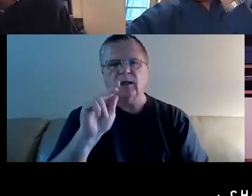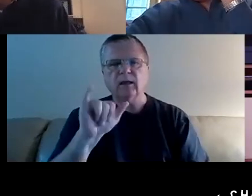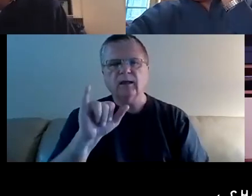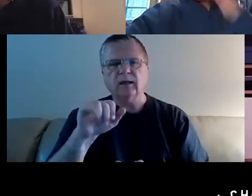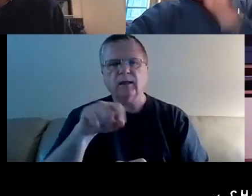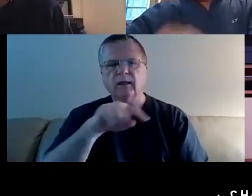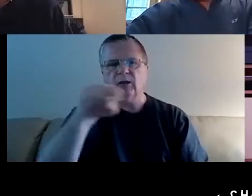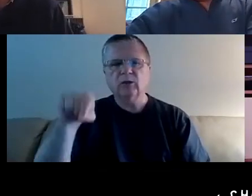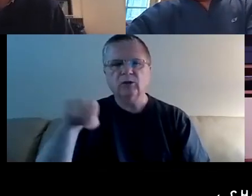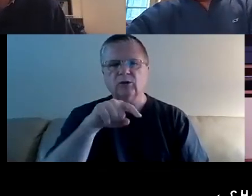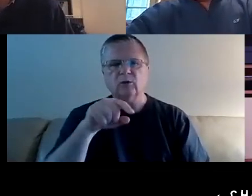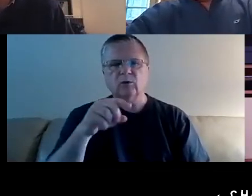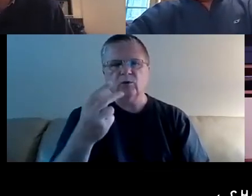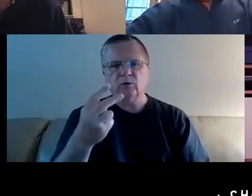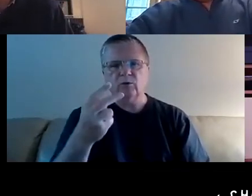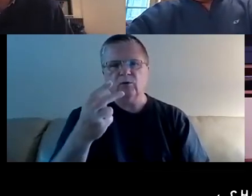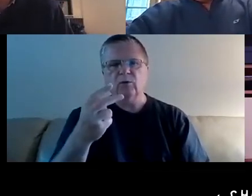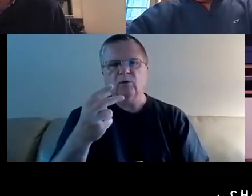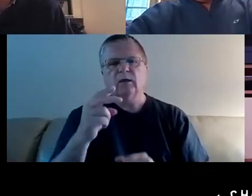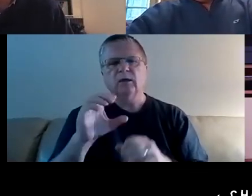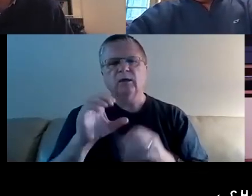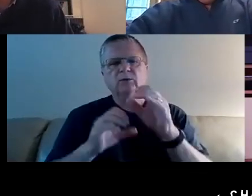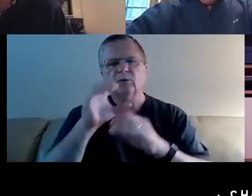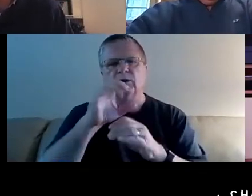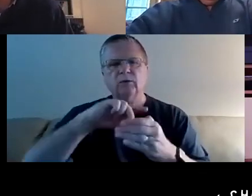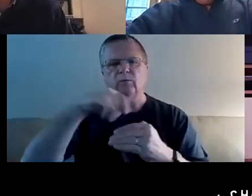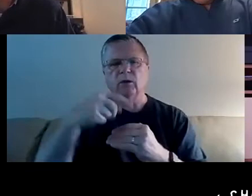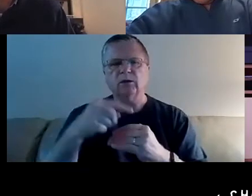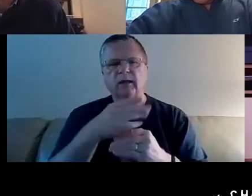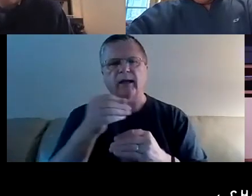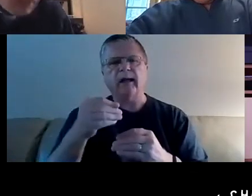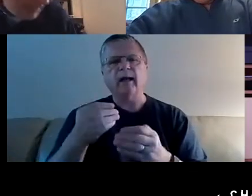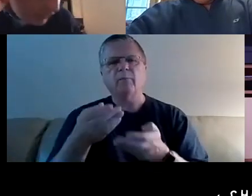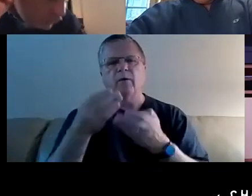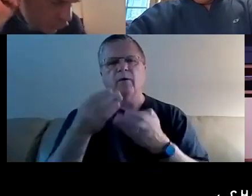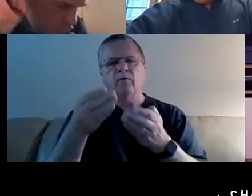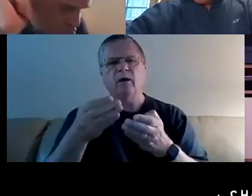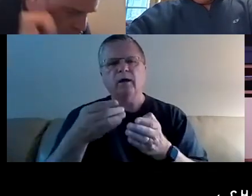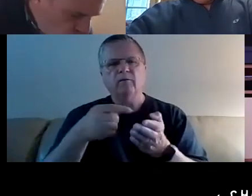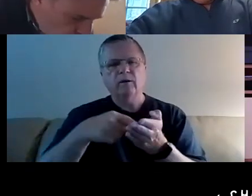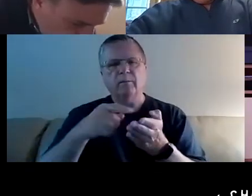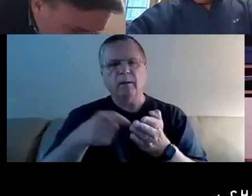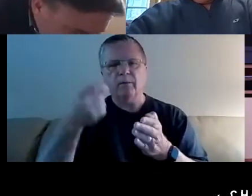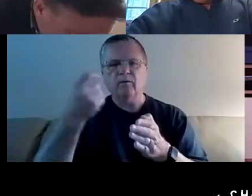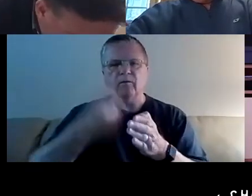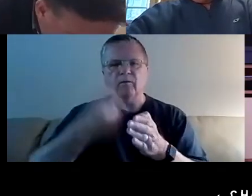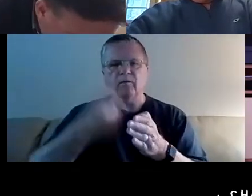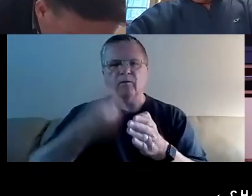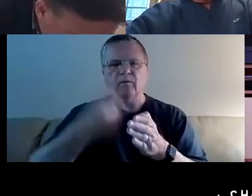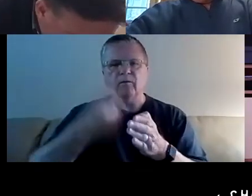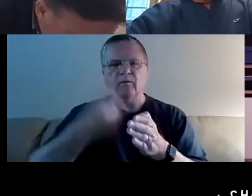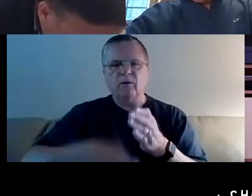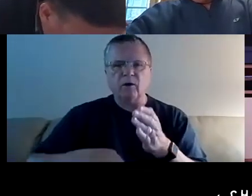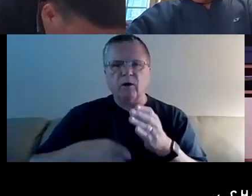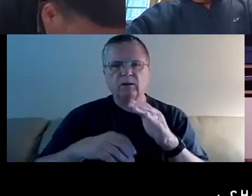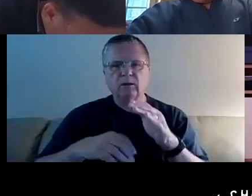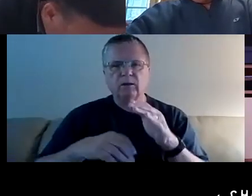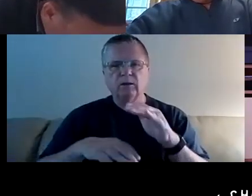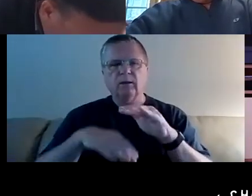2 construction project, and providing for the payment of the cost thereof, not to exceed